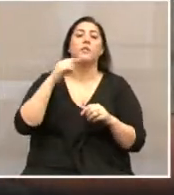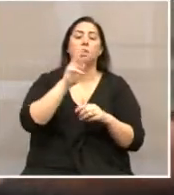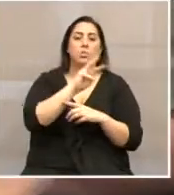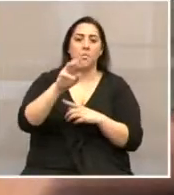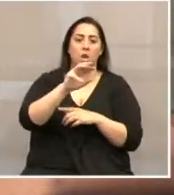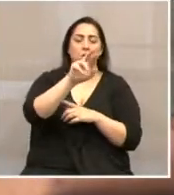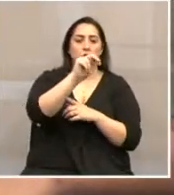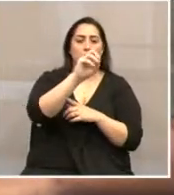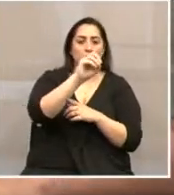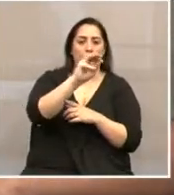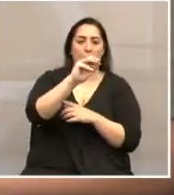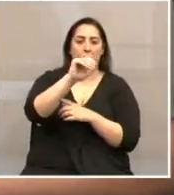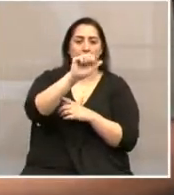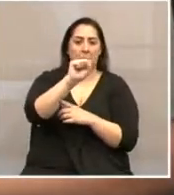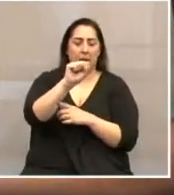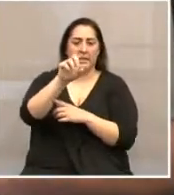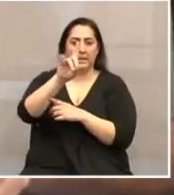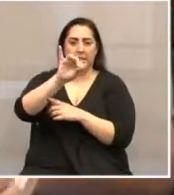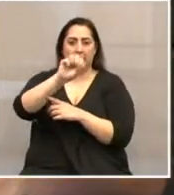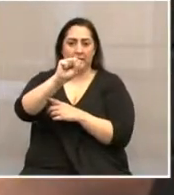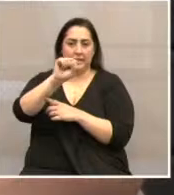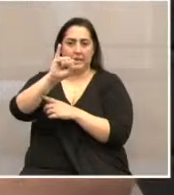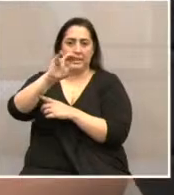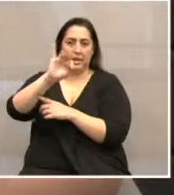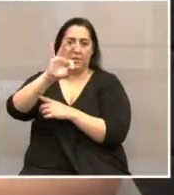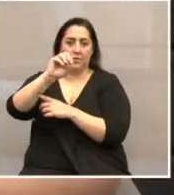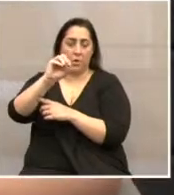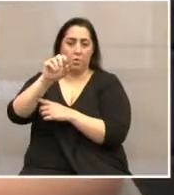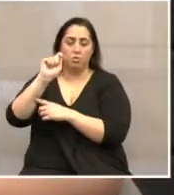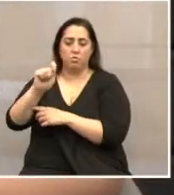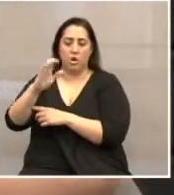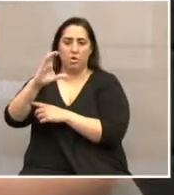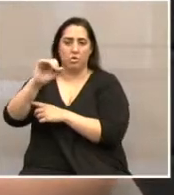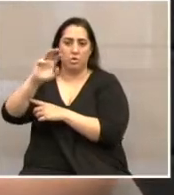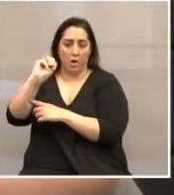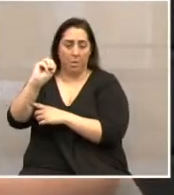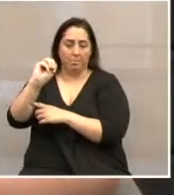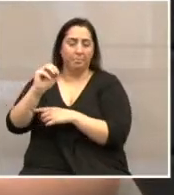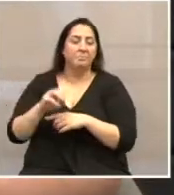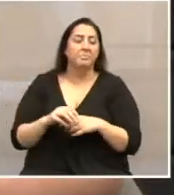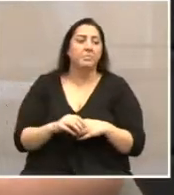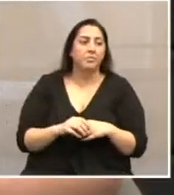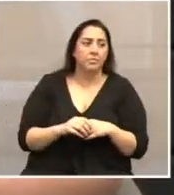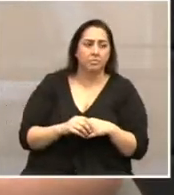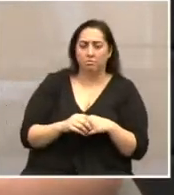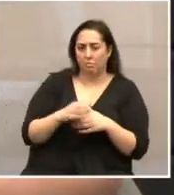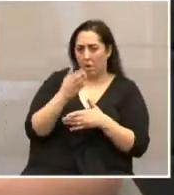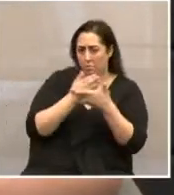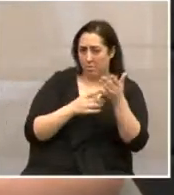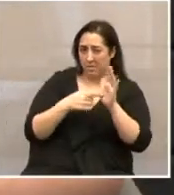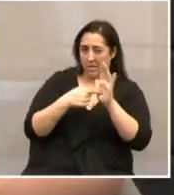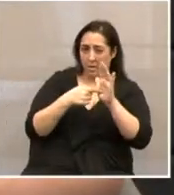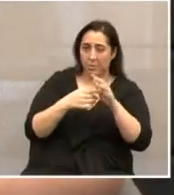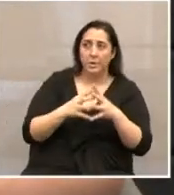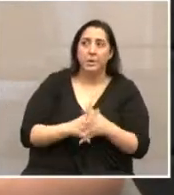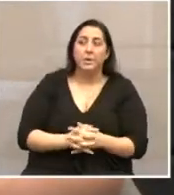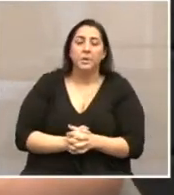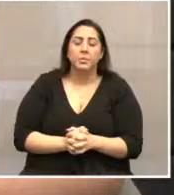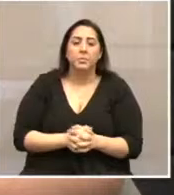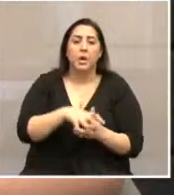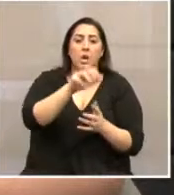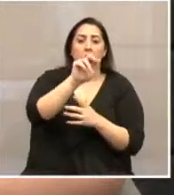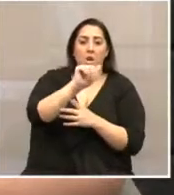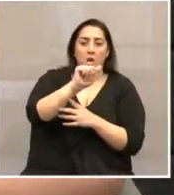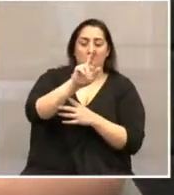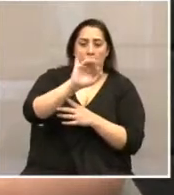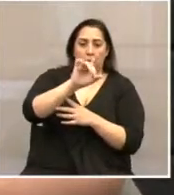nomasdisinfo.com. To give an example of some of the clips, what was being spread by these radio hosts, Agustina